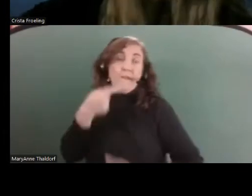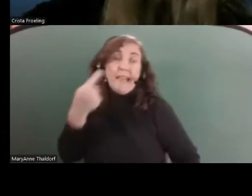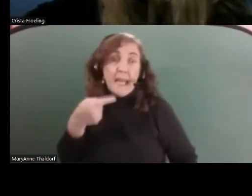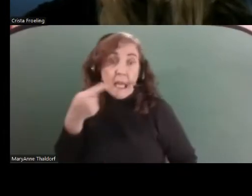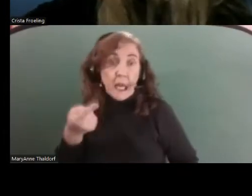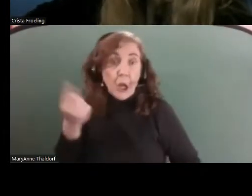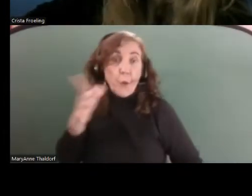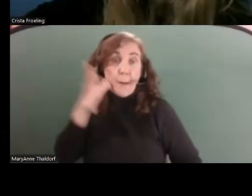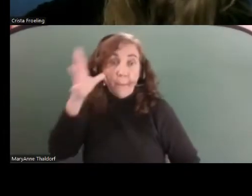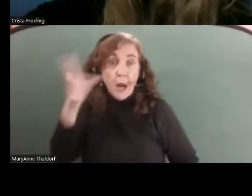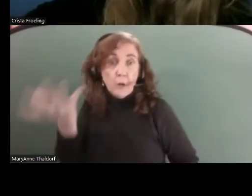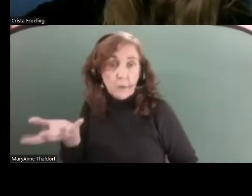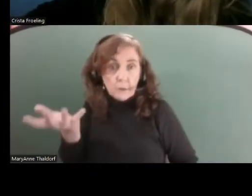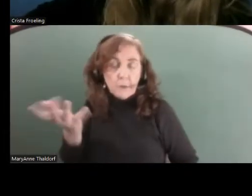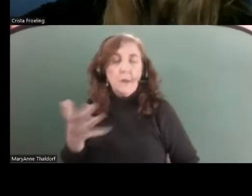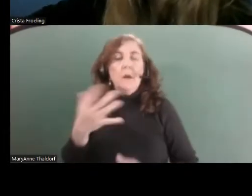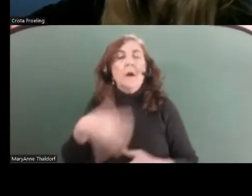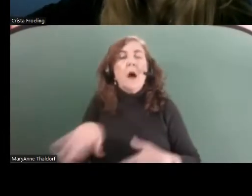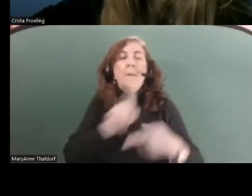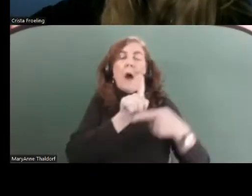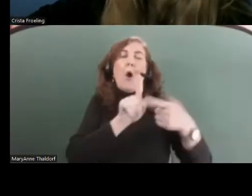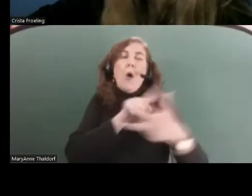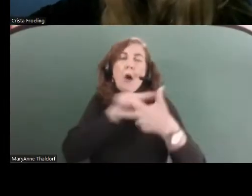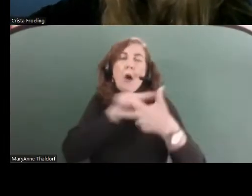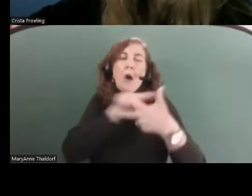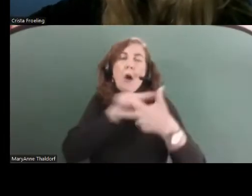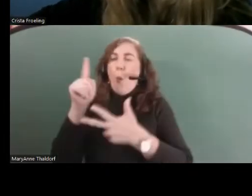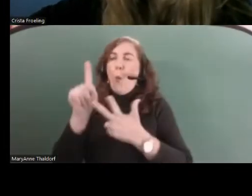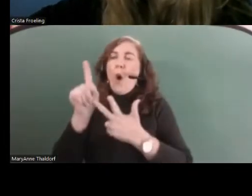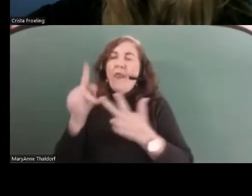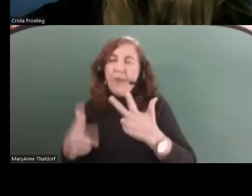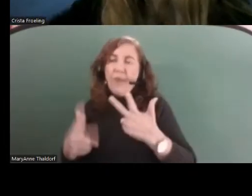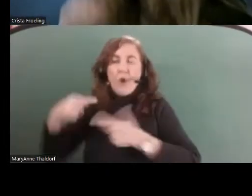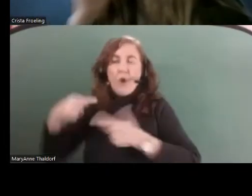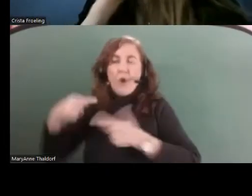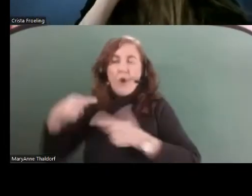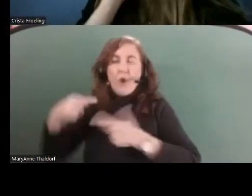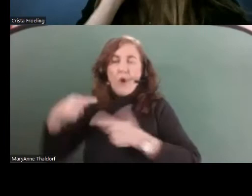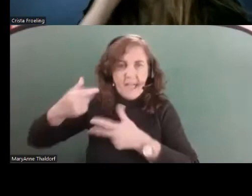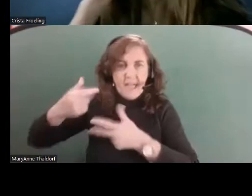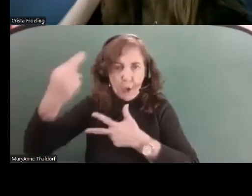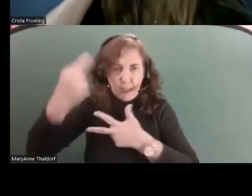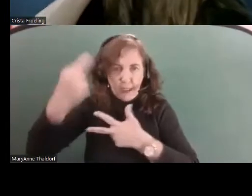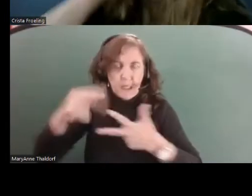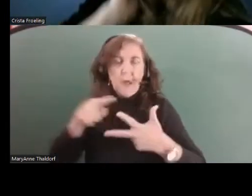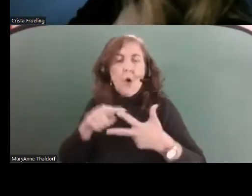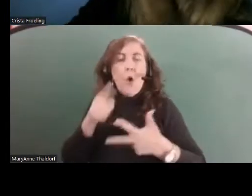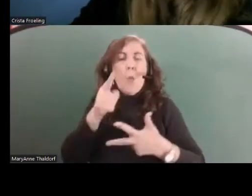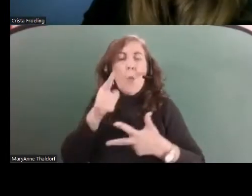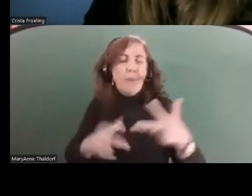Roughly about 1/3 are genetic, 1/3 non-genetic, and 1/3 unknown.